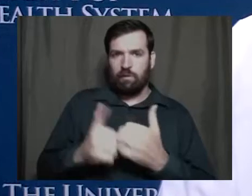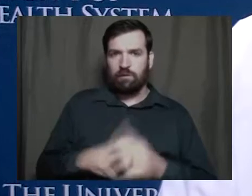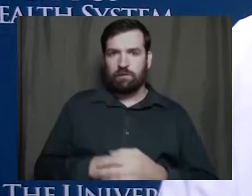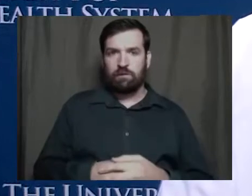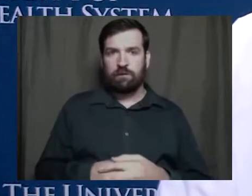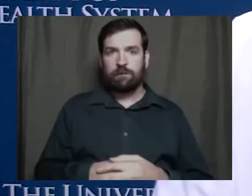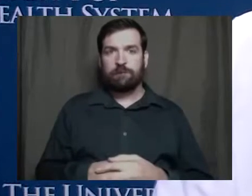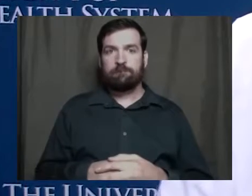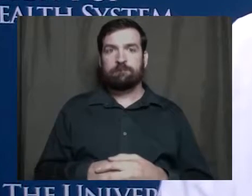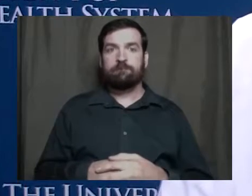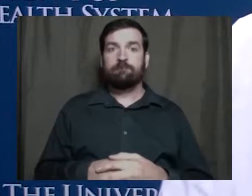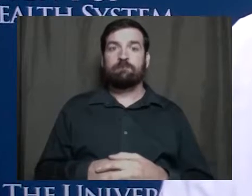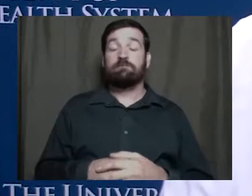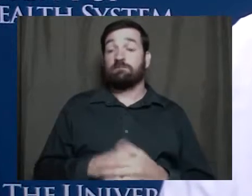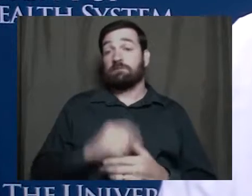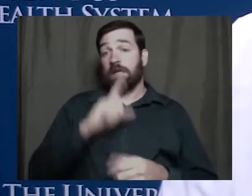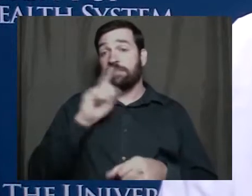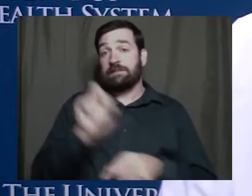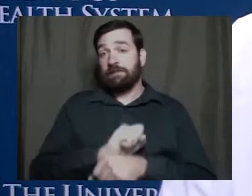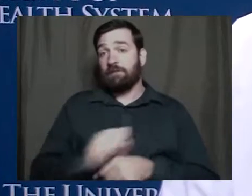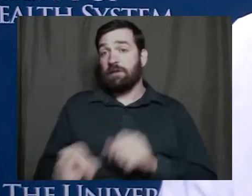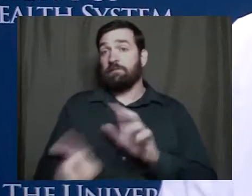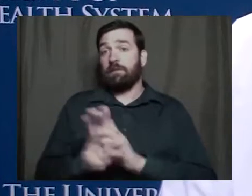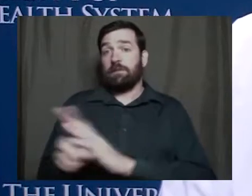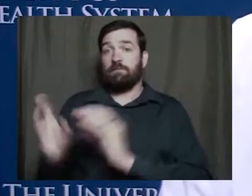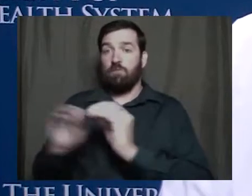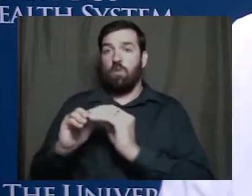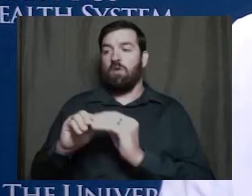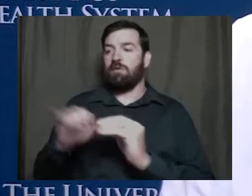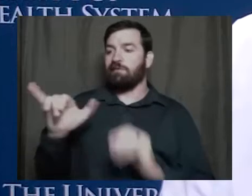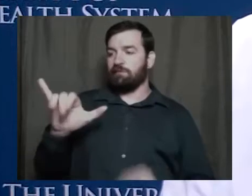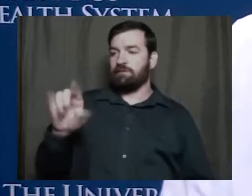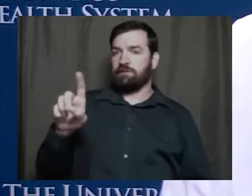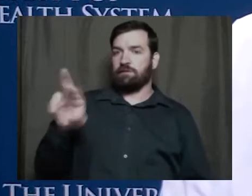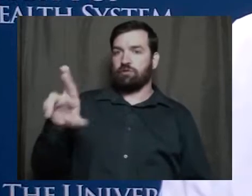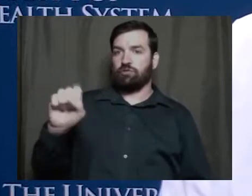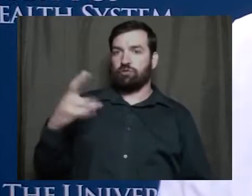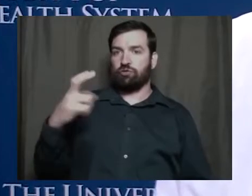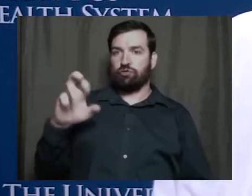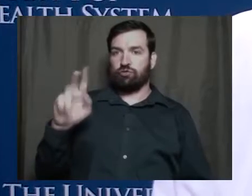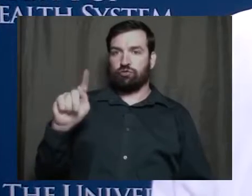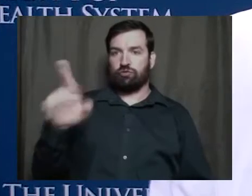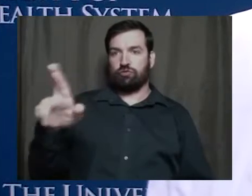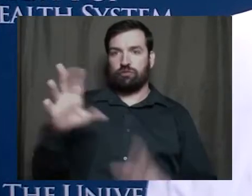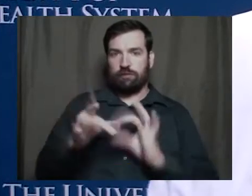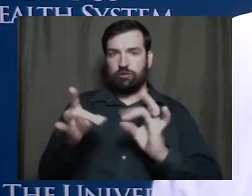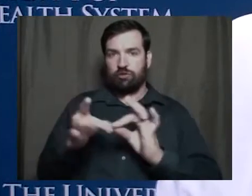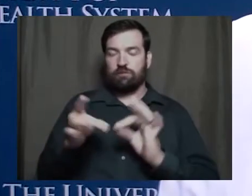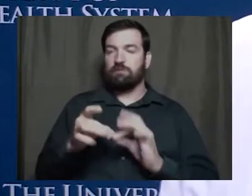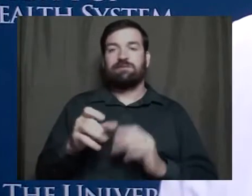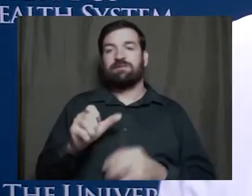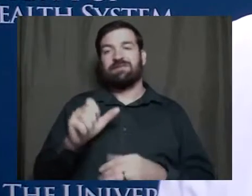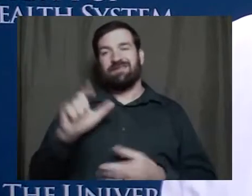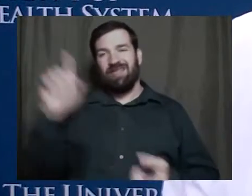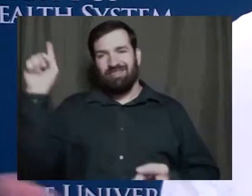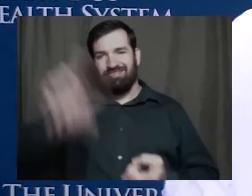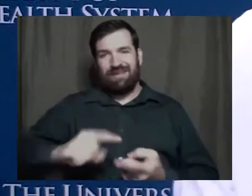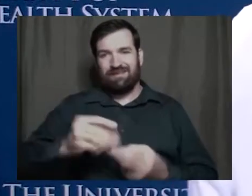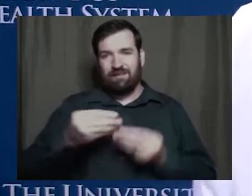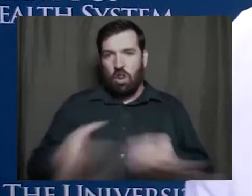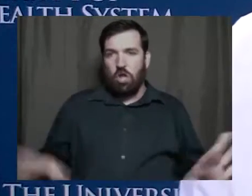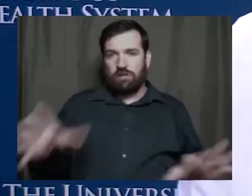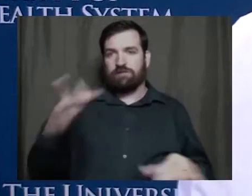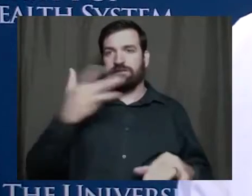bit more, and as Dr. Schuster said earlier, we don't see near the amount of loss of taste and smell in our kids as what we've seen in the